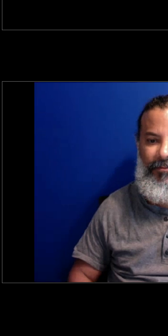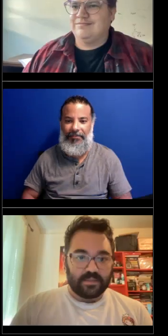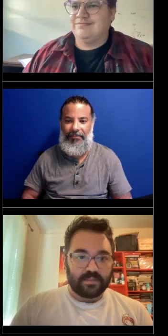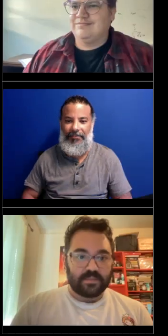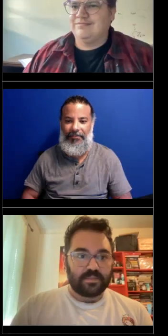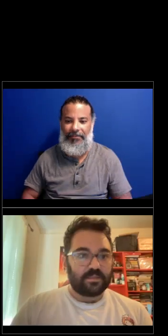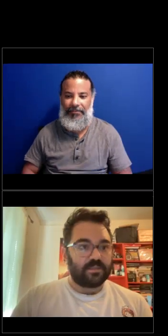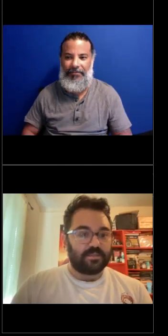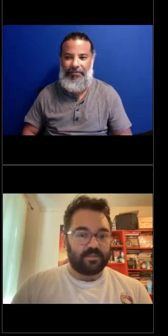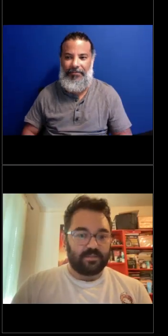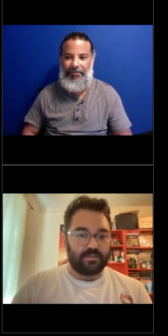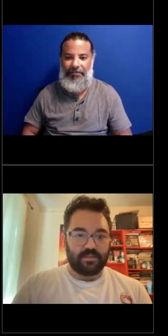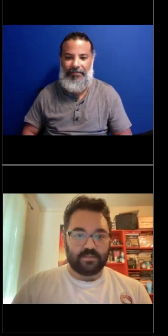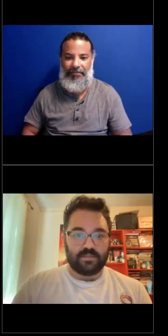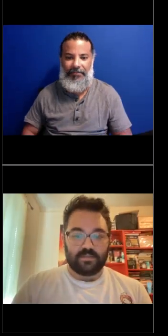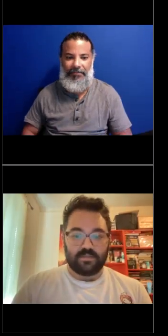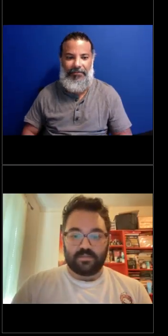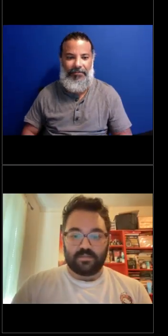Excellent.